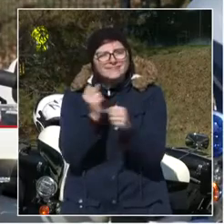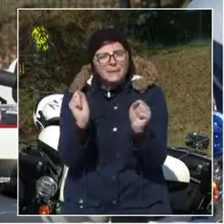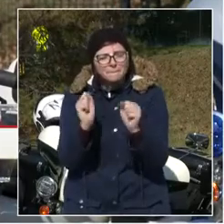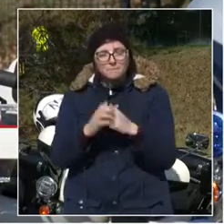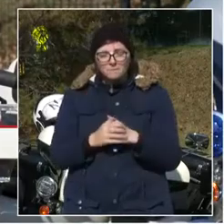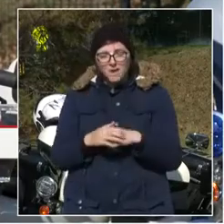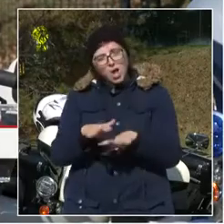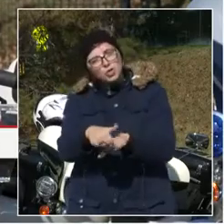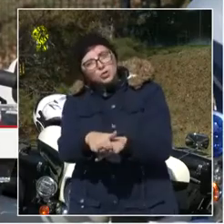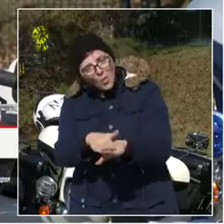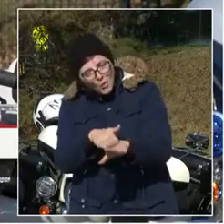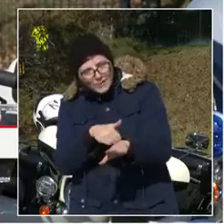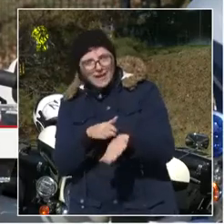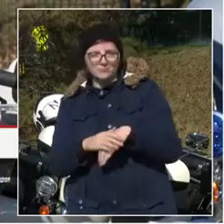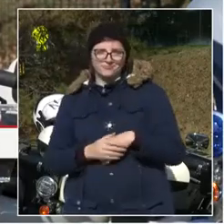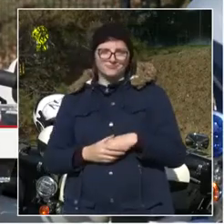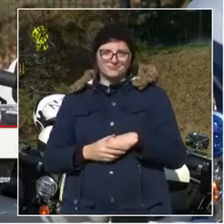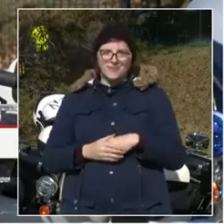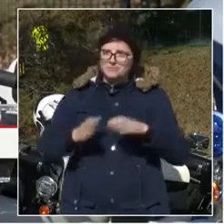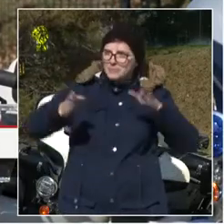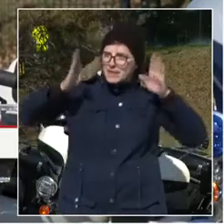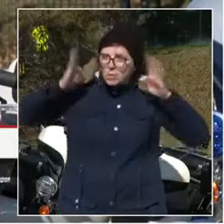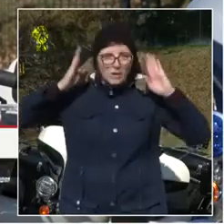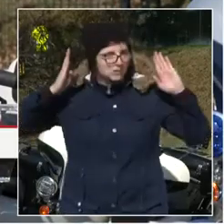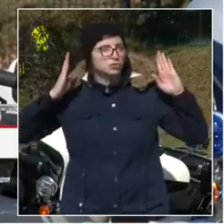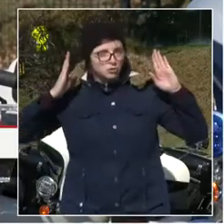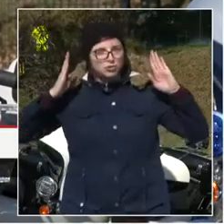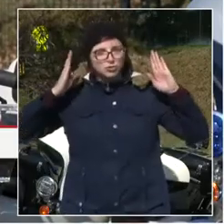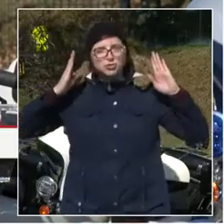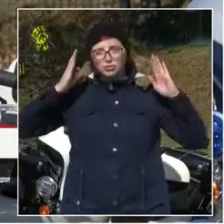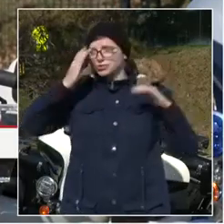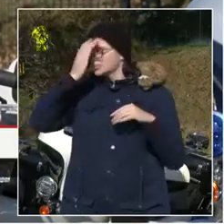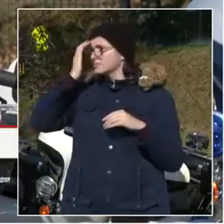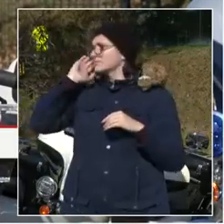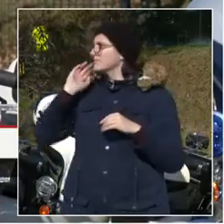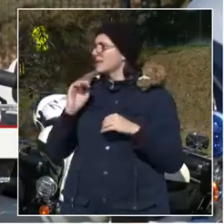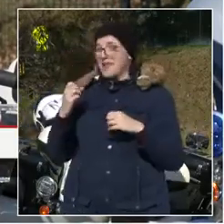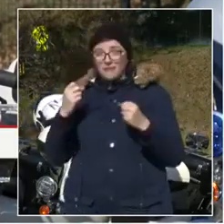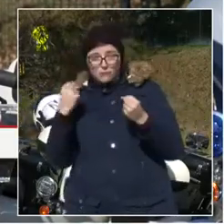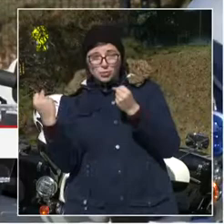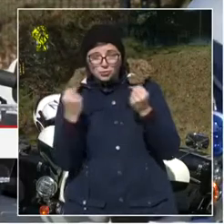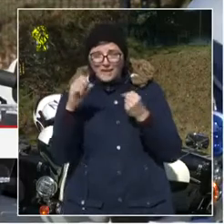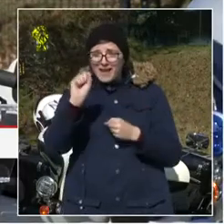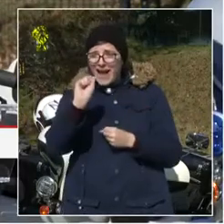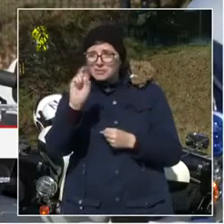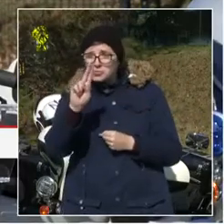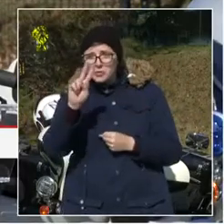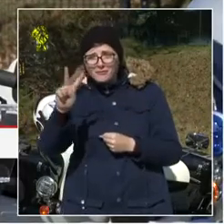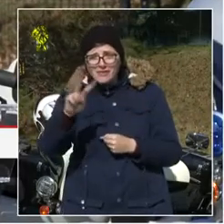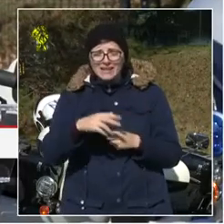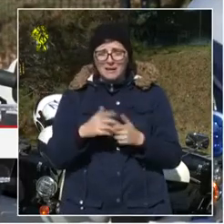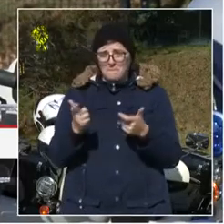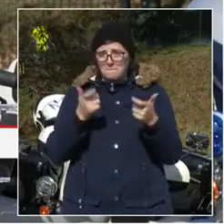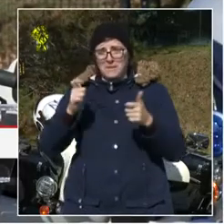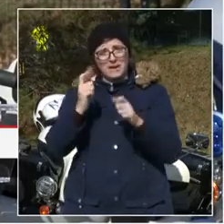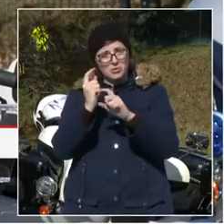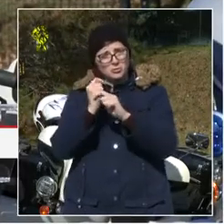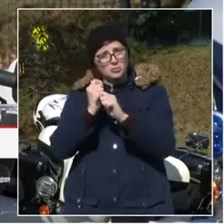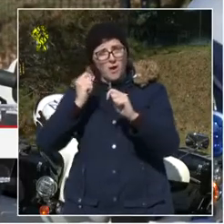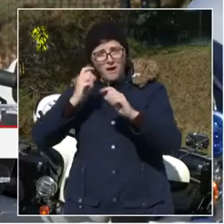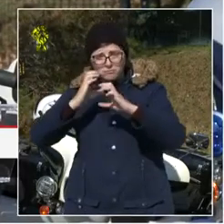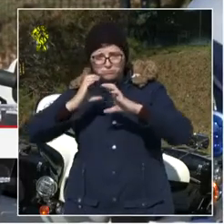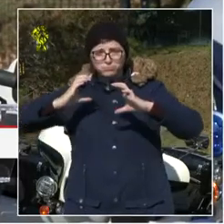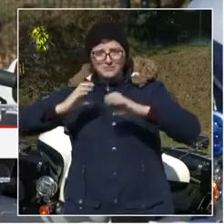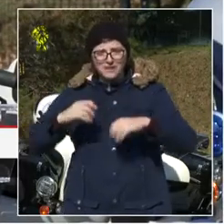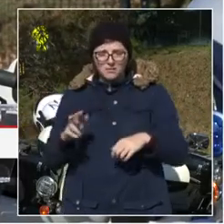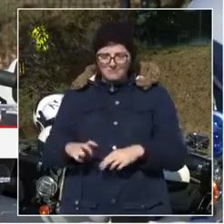Slow down and stay alert, especially if you're driving an SUV or pickup truck. Large vehicles